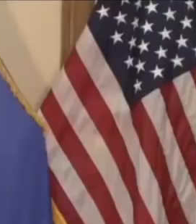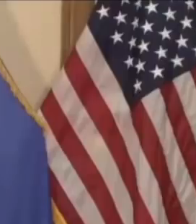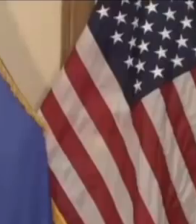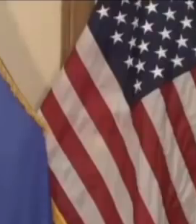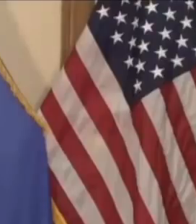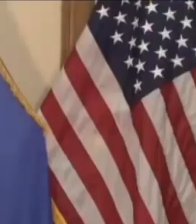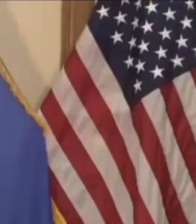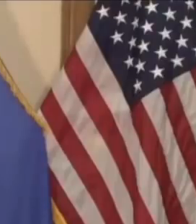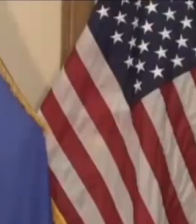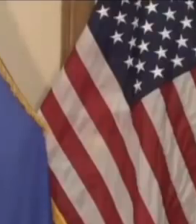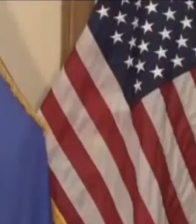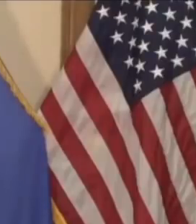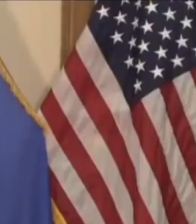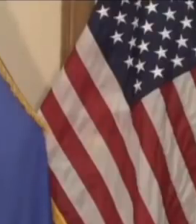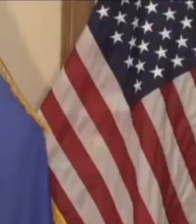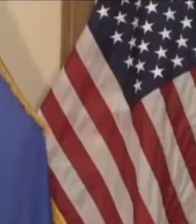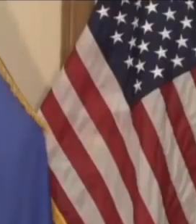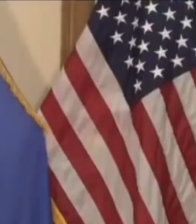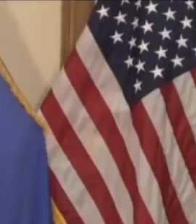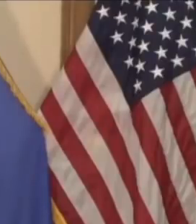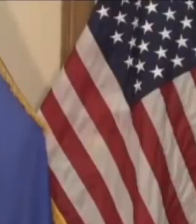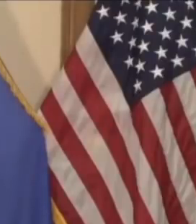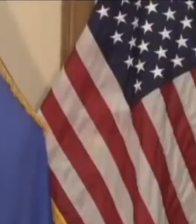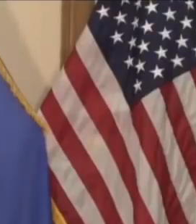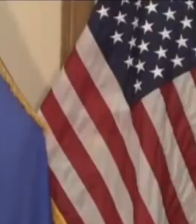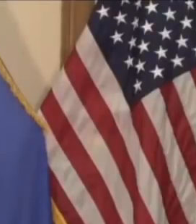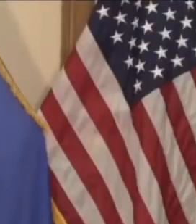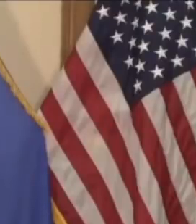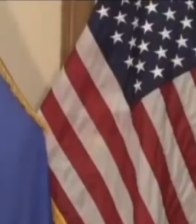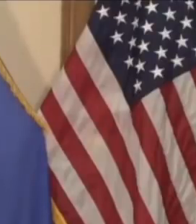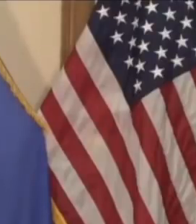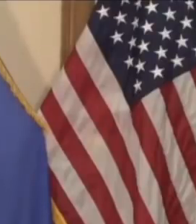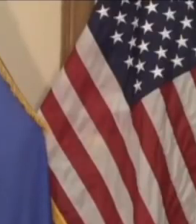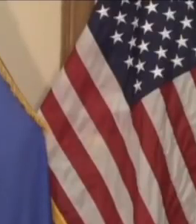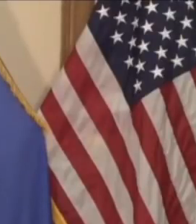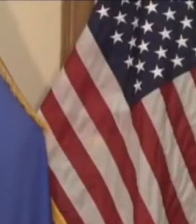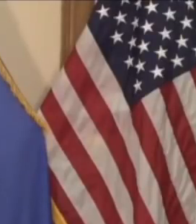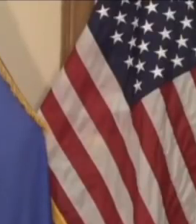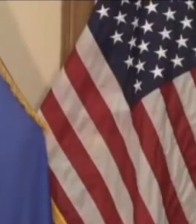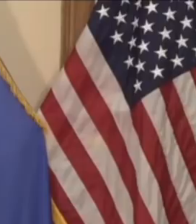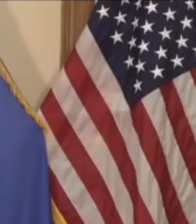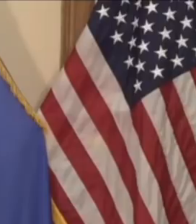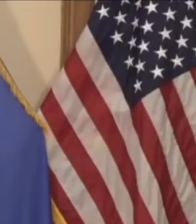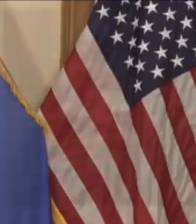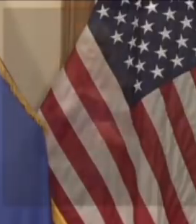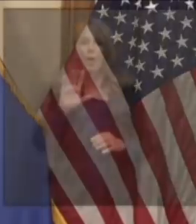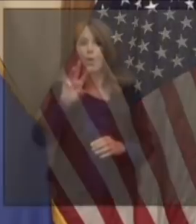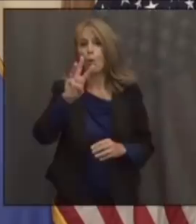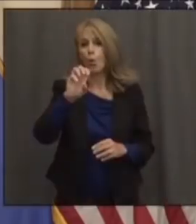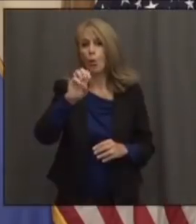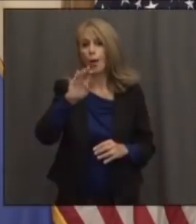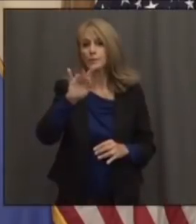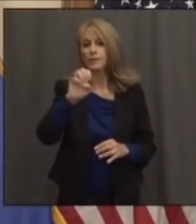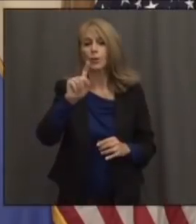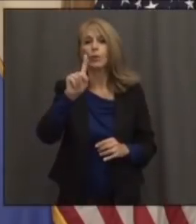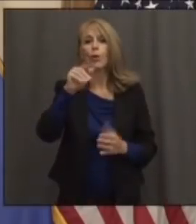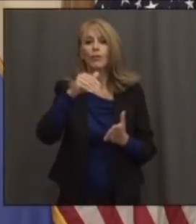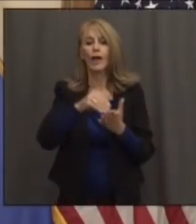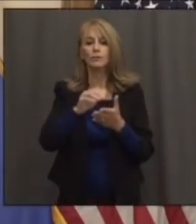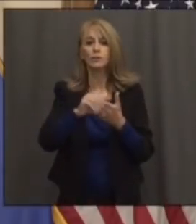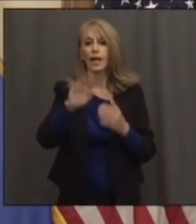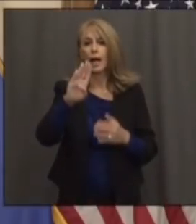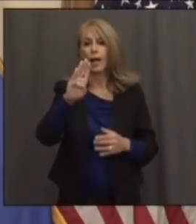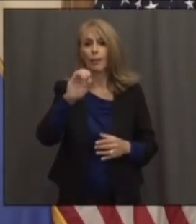in terms of, I know you said yesterday there were like 1,000 inquiries, I think, to the website on the $1,000 bonus. Can you give us